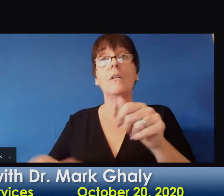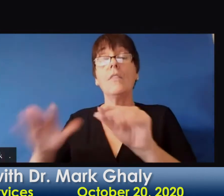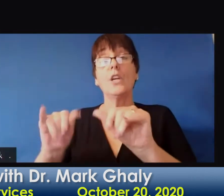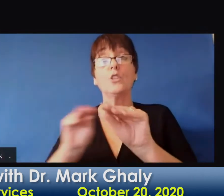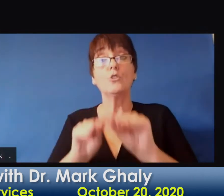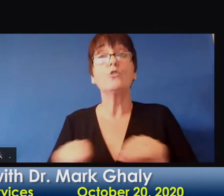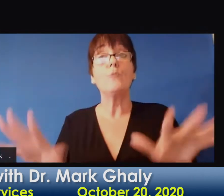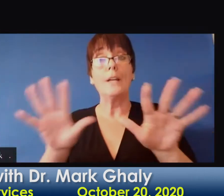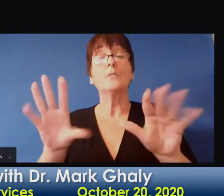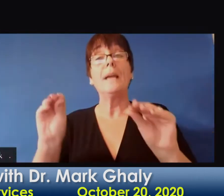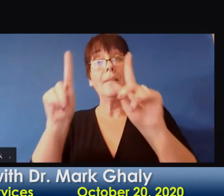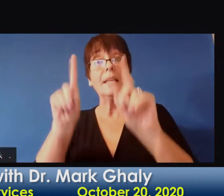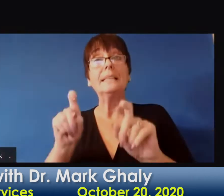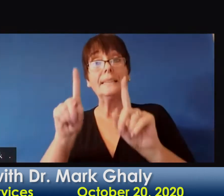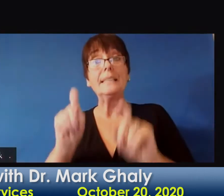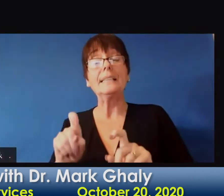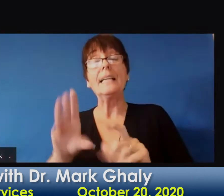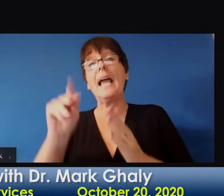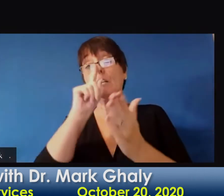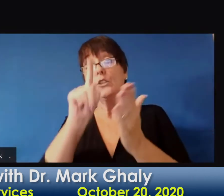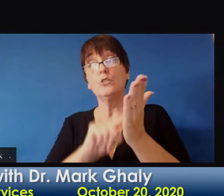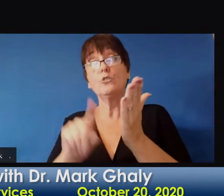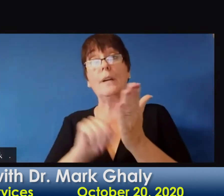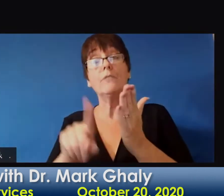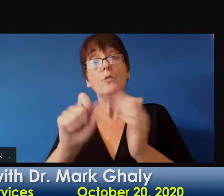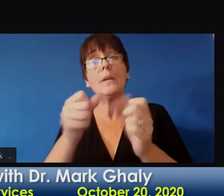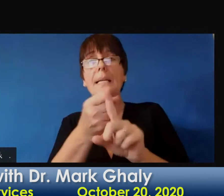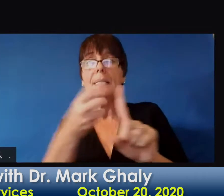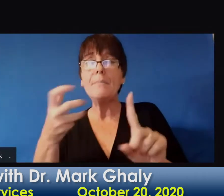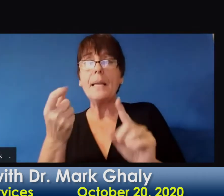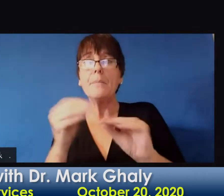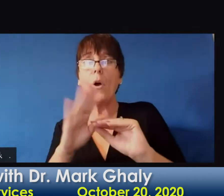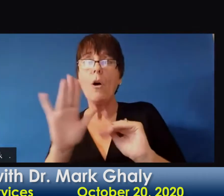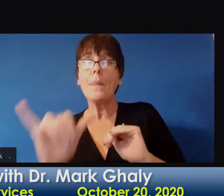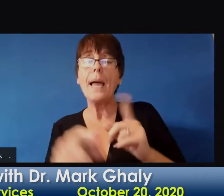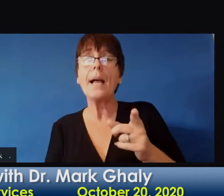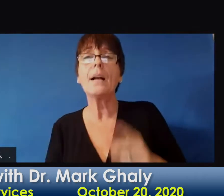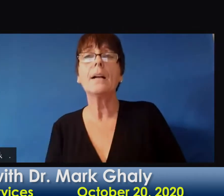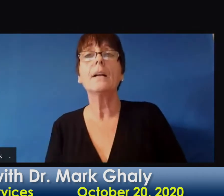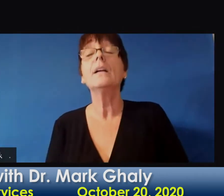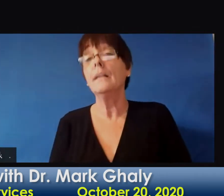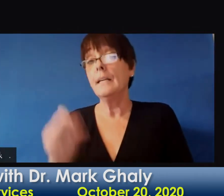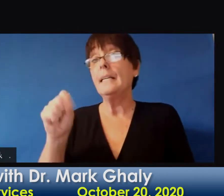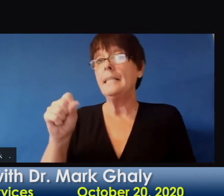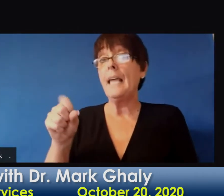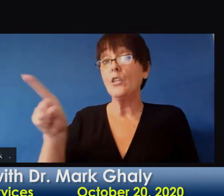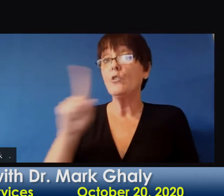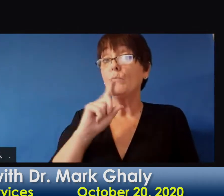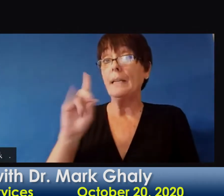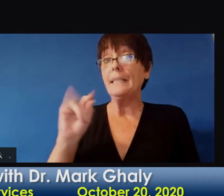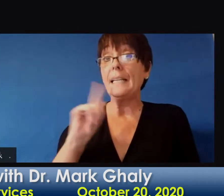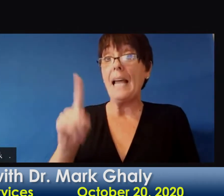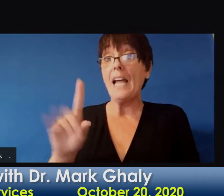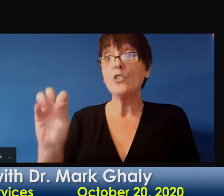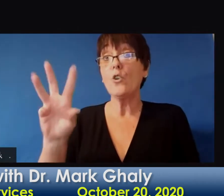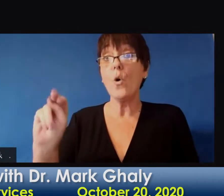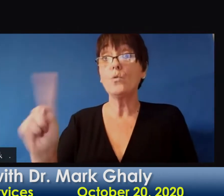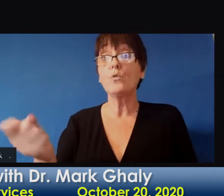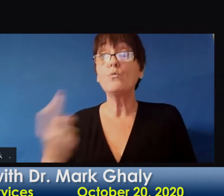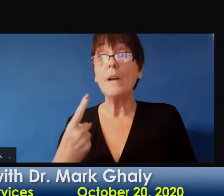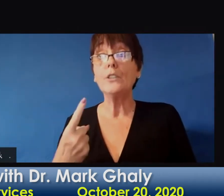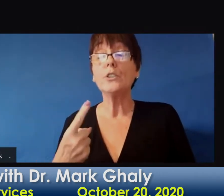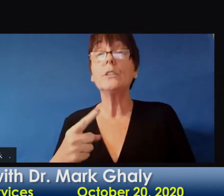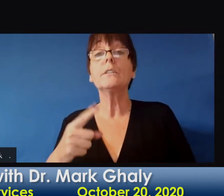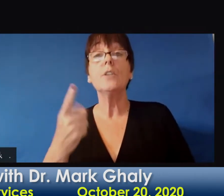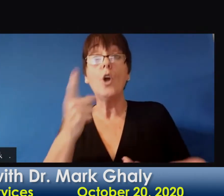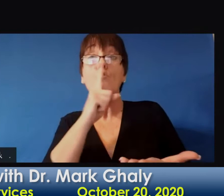and the testing and the tracing? If you could expand on that a bit. Yeah, Don, you did really answer your own question in large part.